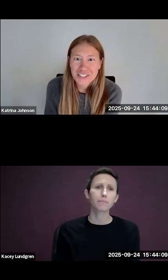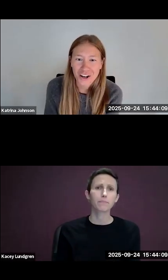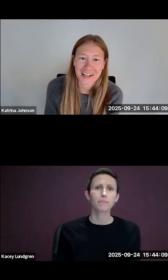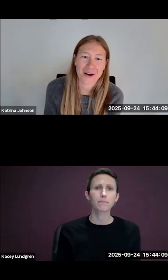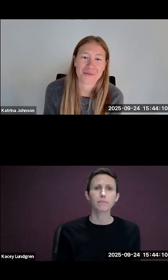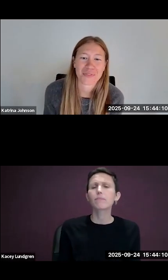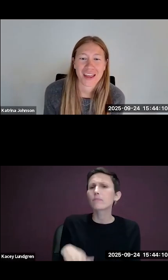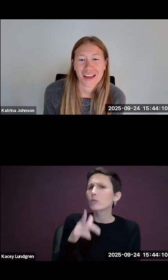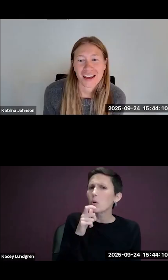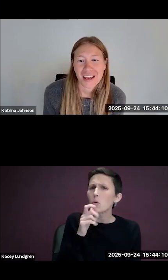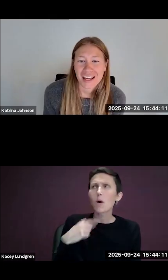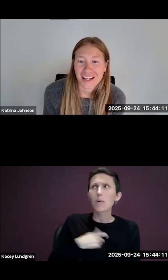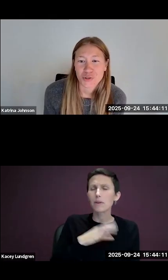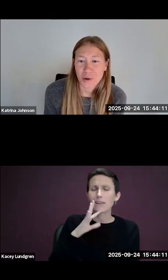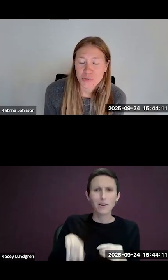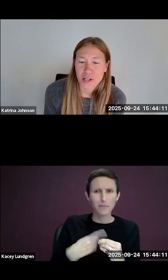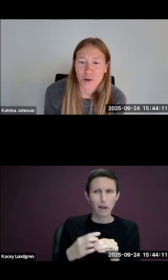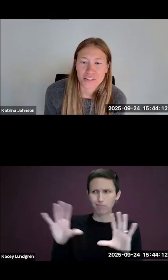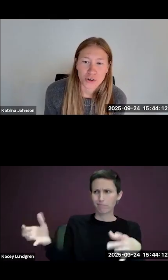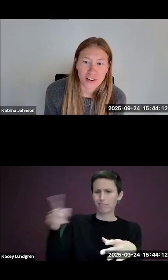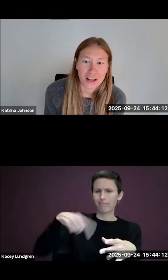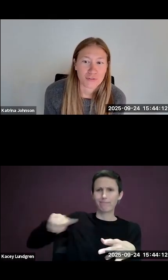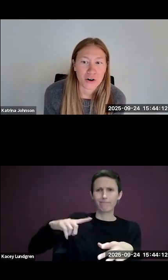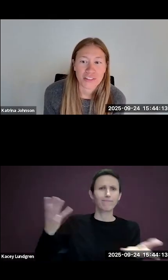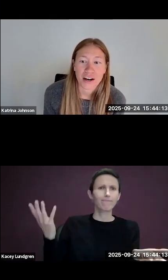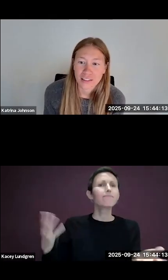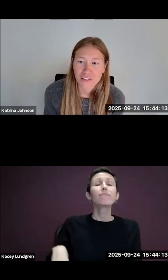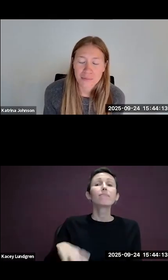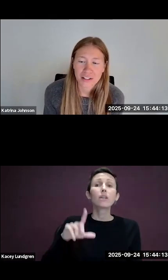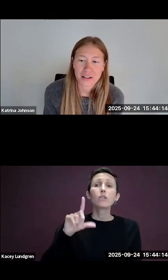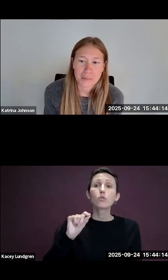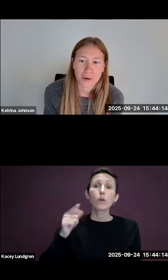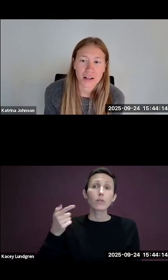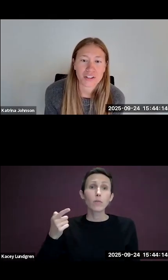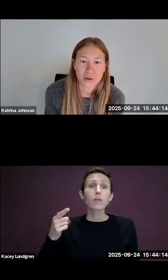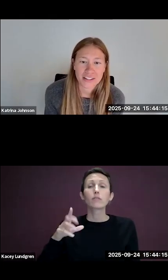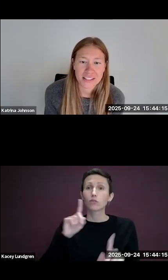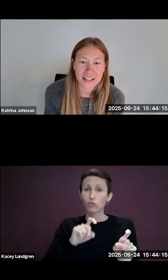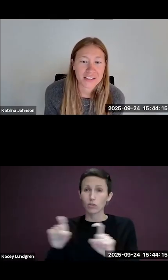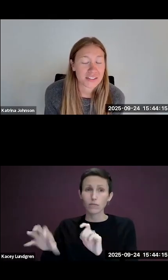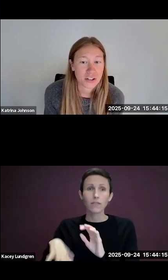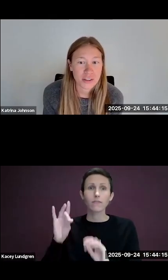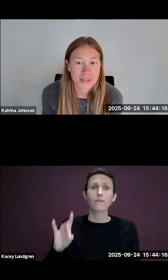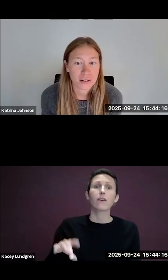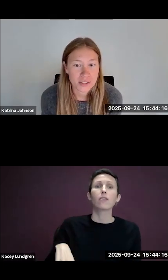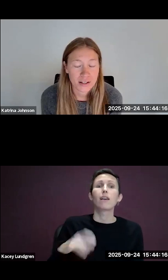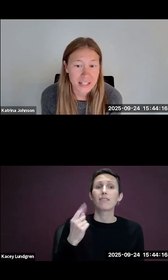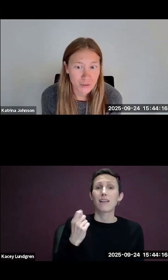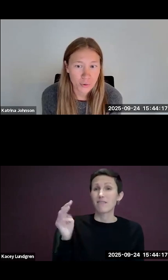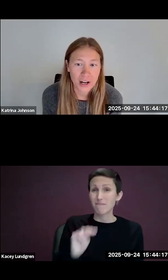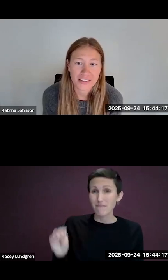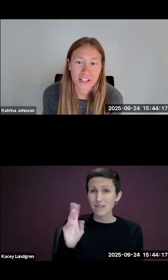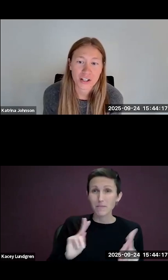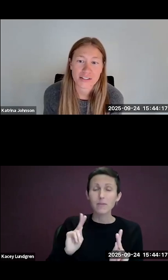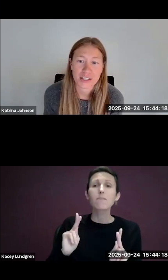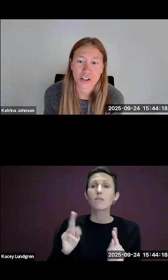Now, who are we talking about? A 2021 survey found that 11 million people in the United States considered themselves